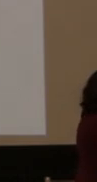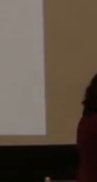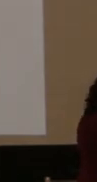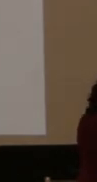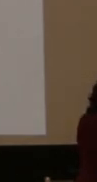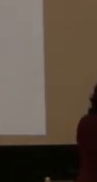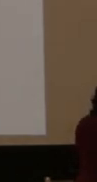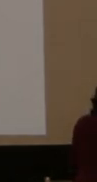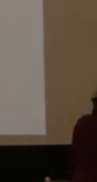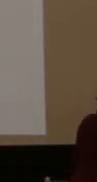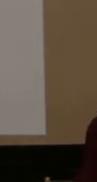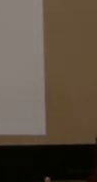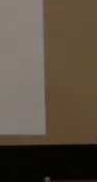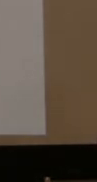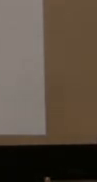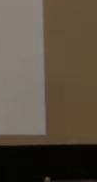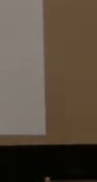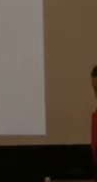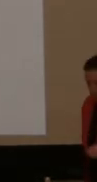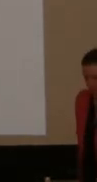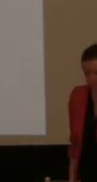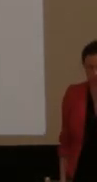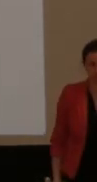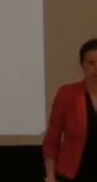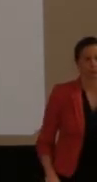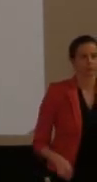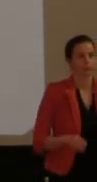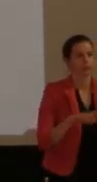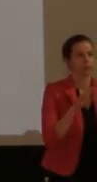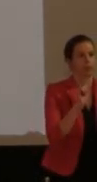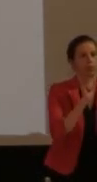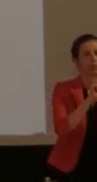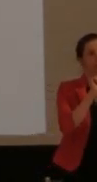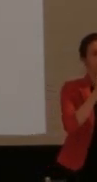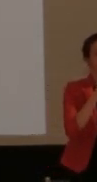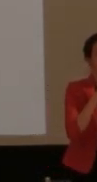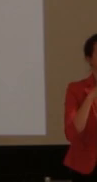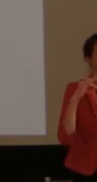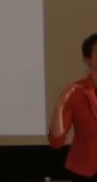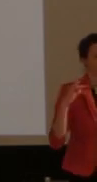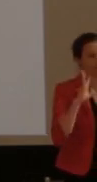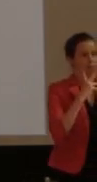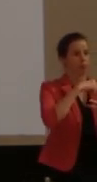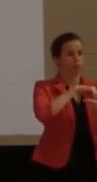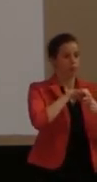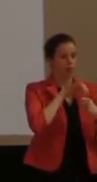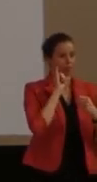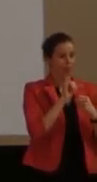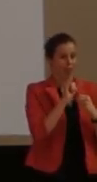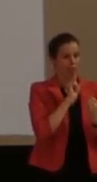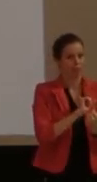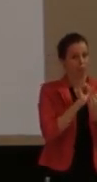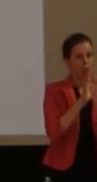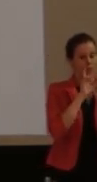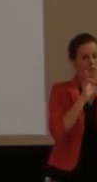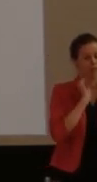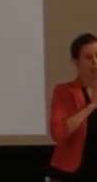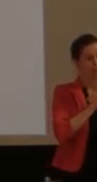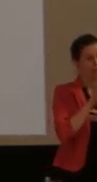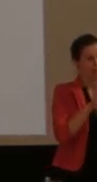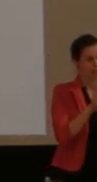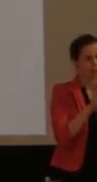The approach to diversity feeds directly into all of us's transformational approach to participation.